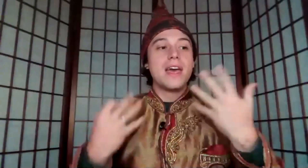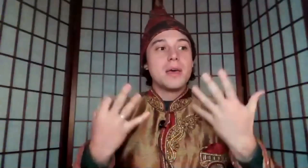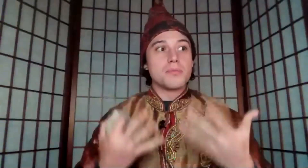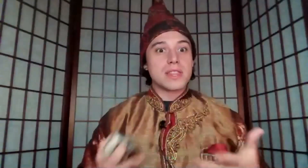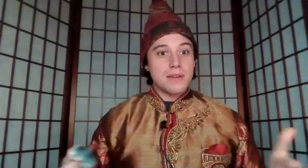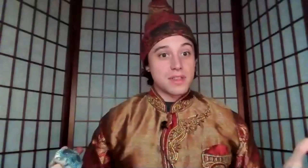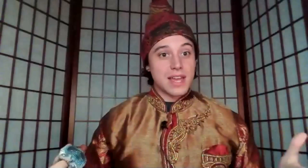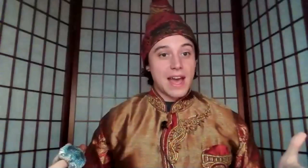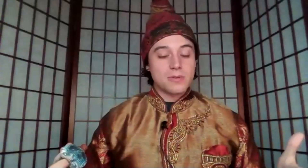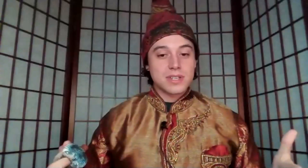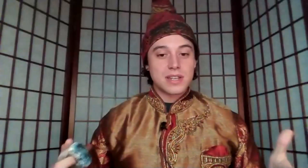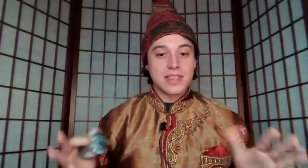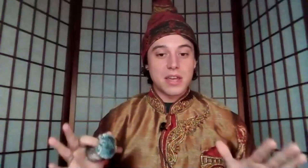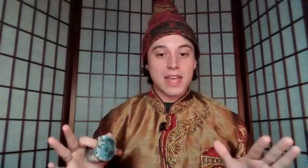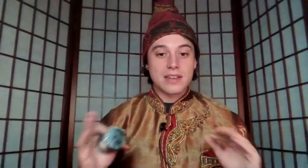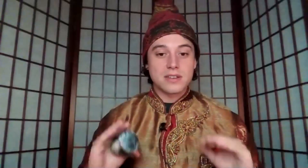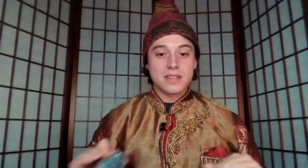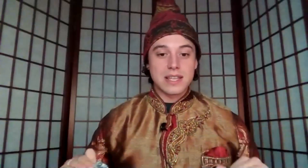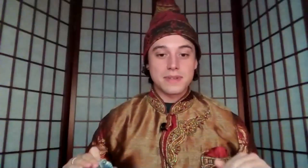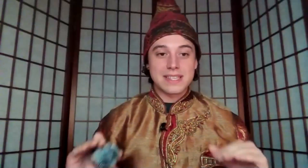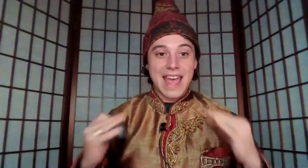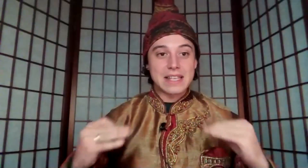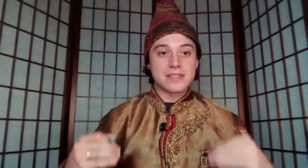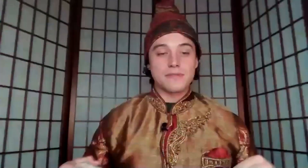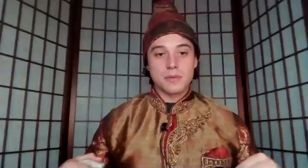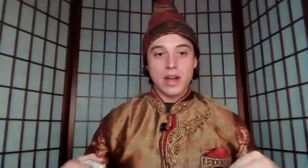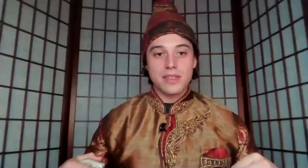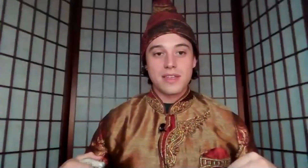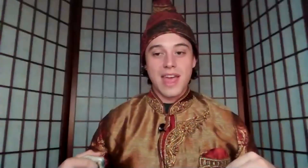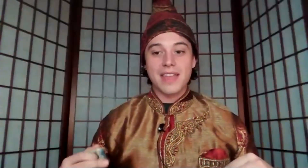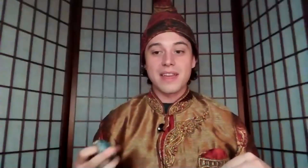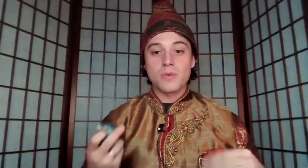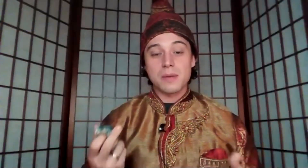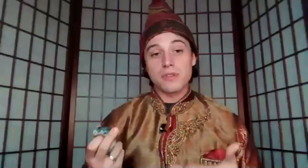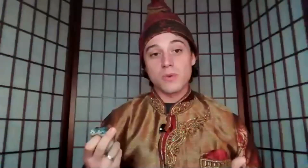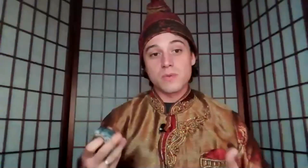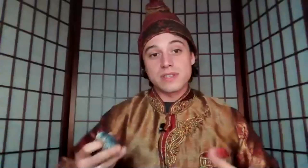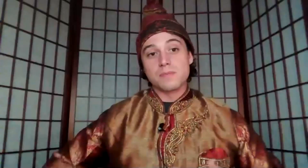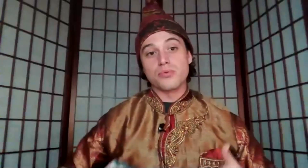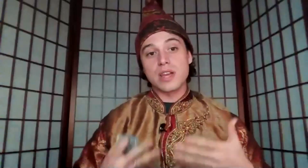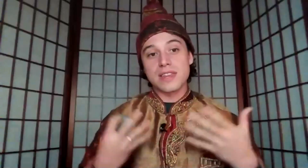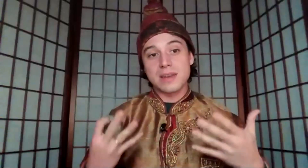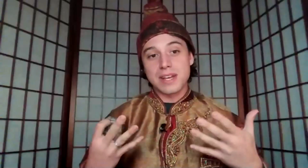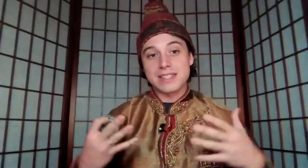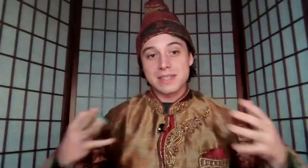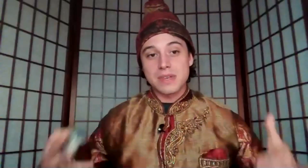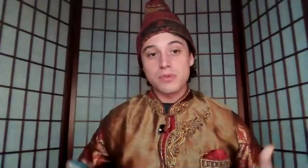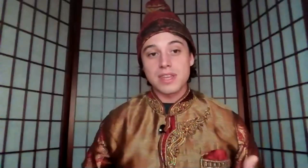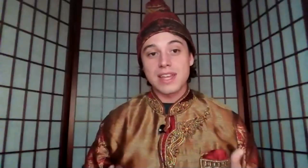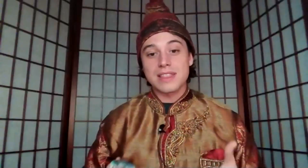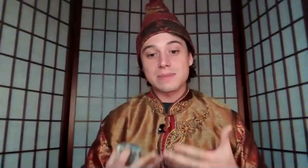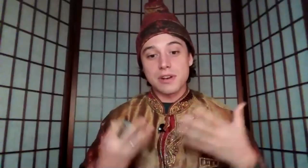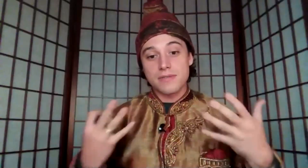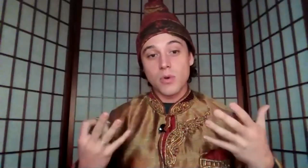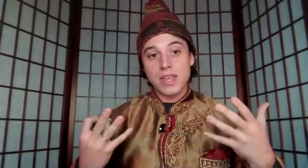now, breathe everything out that you can to the deepest ends of your breath. And then when I blow the wind whistle, breathe it in, because that's me